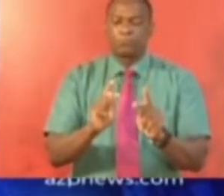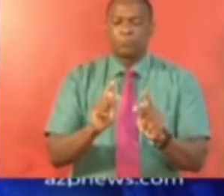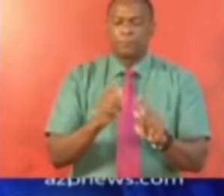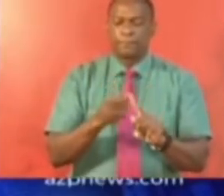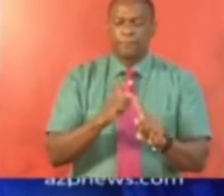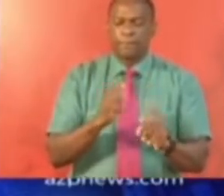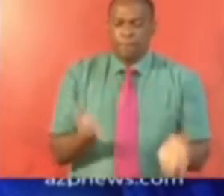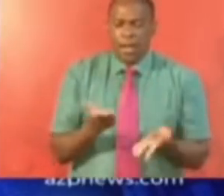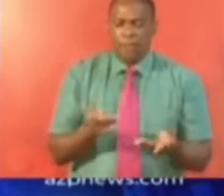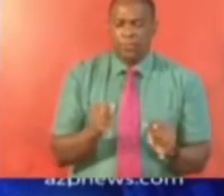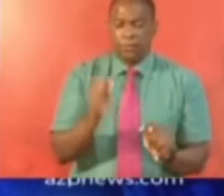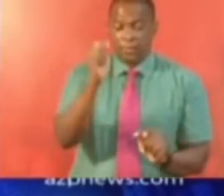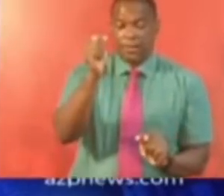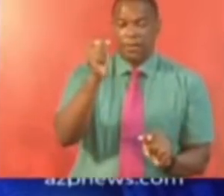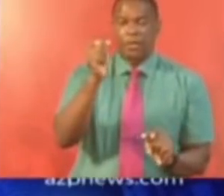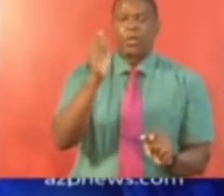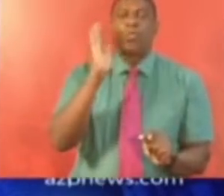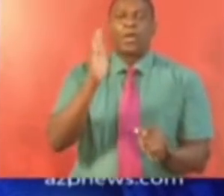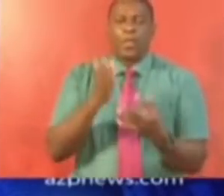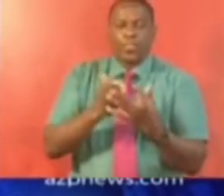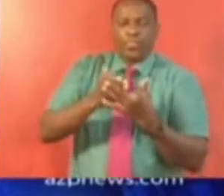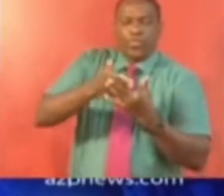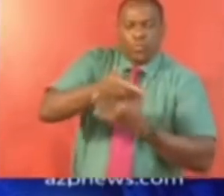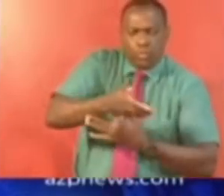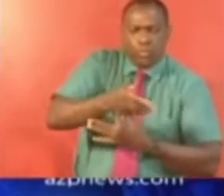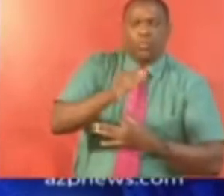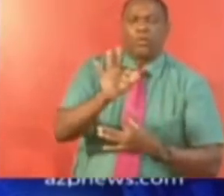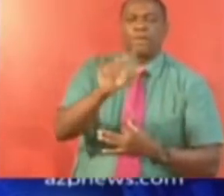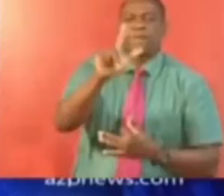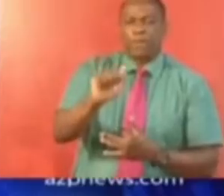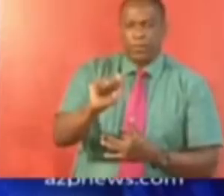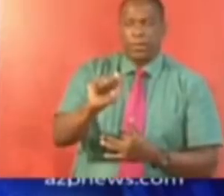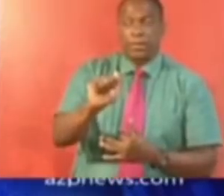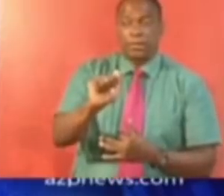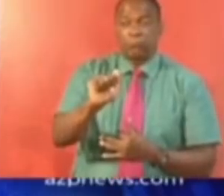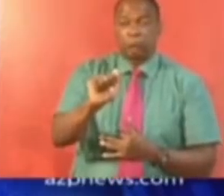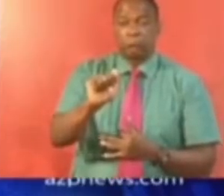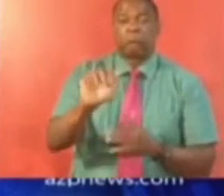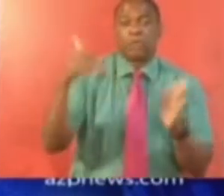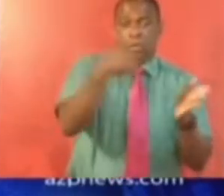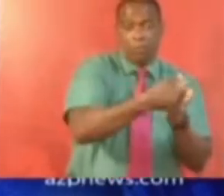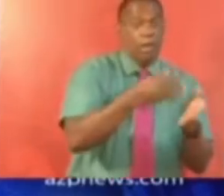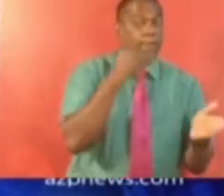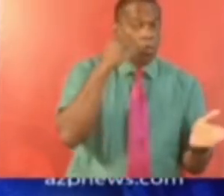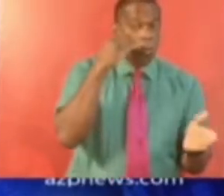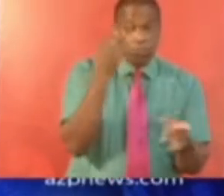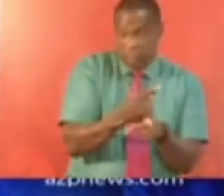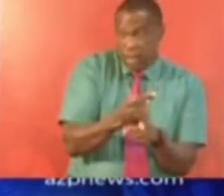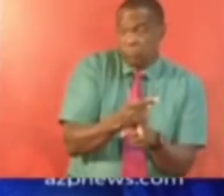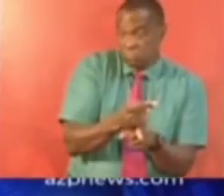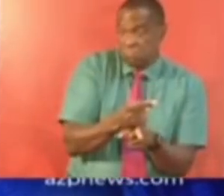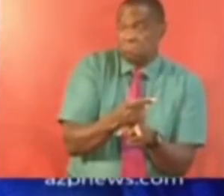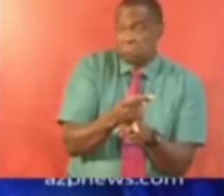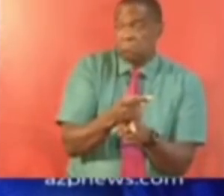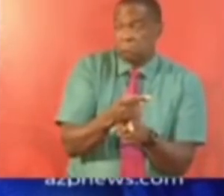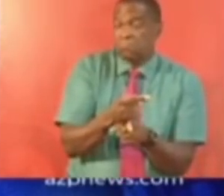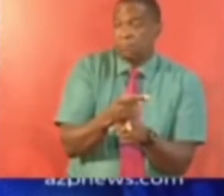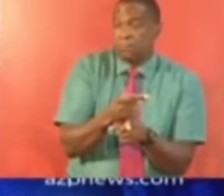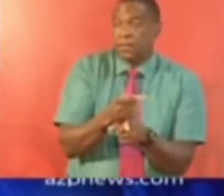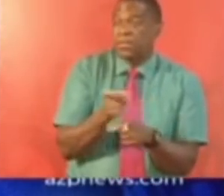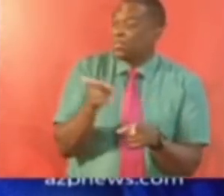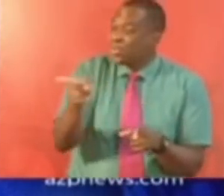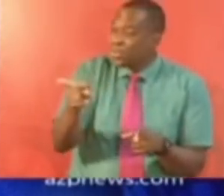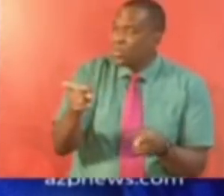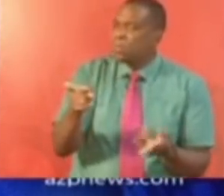pass through Florida. You know, the repatriation flights would usually come through Florida. Are you taking